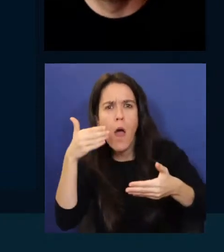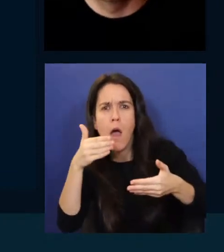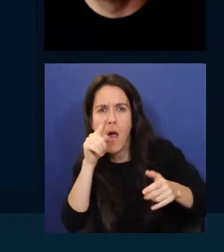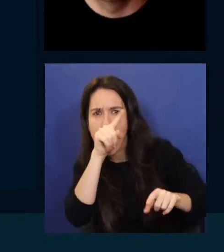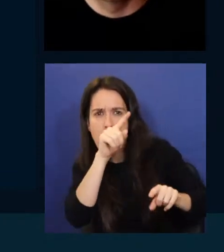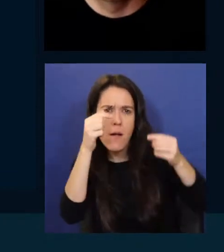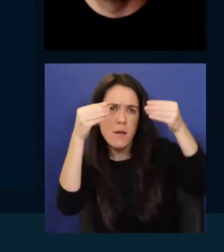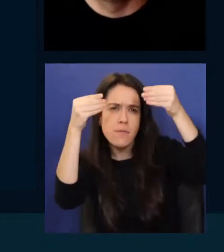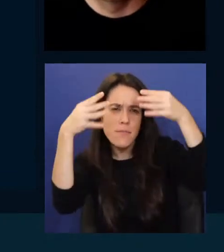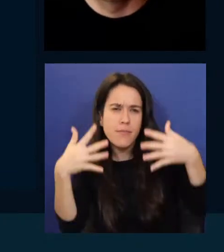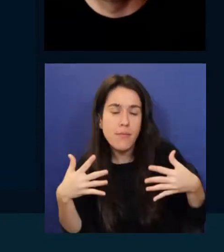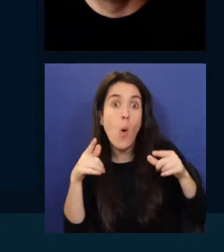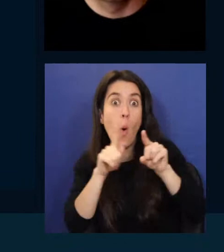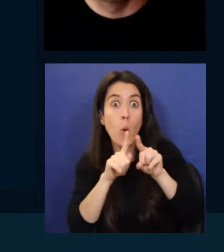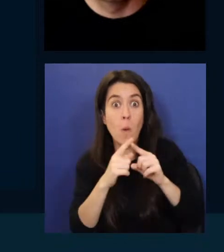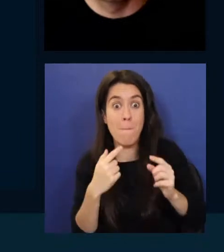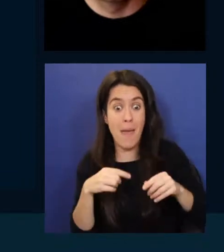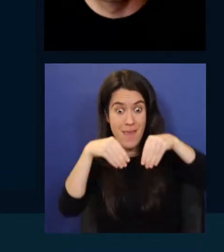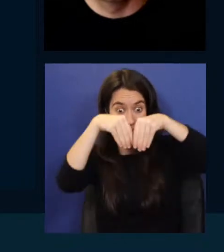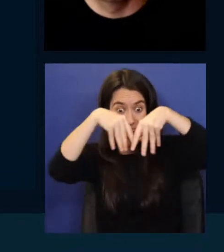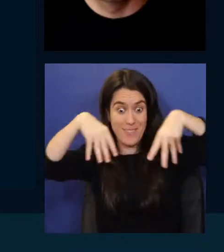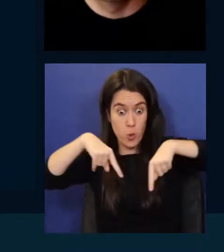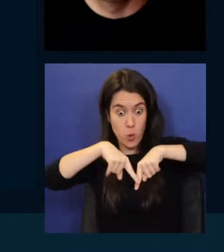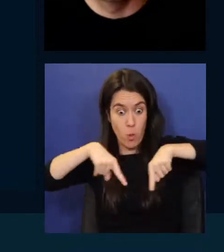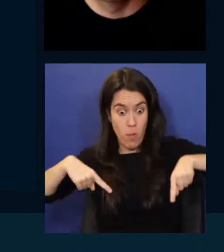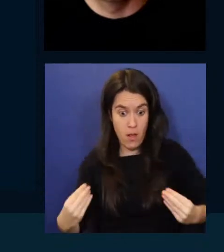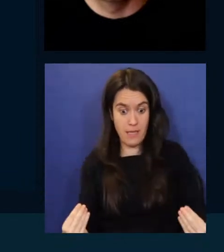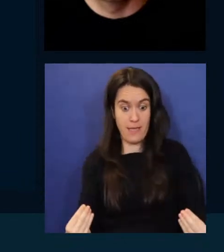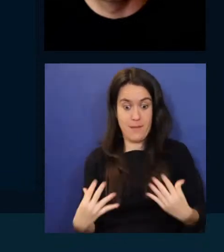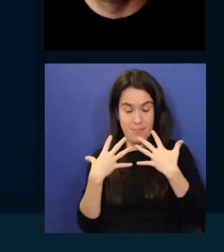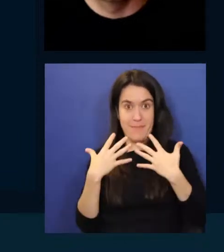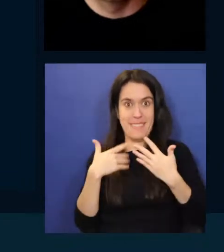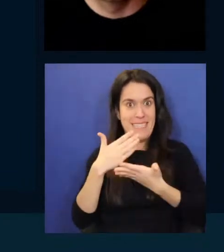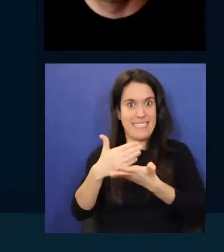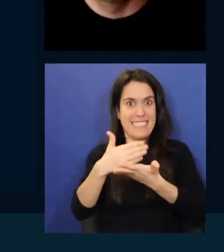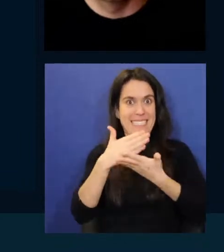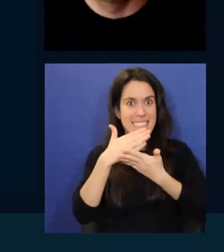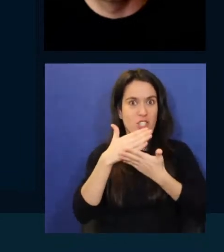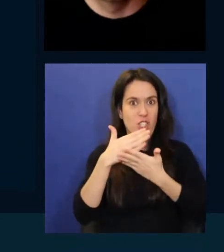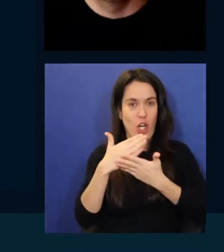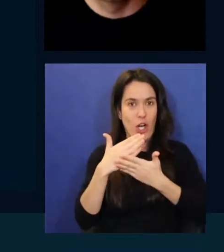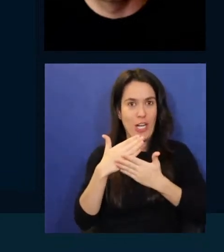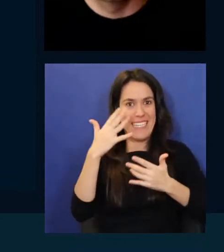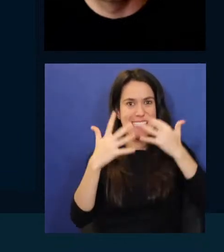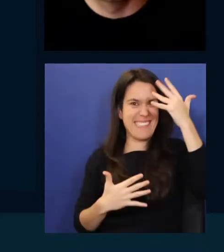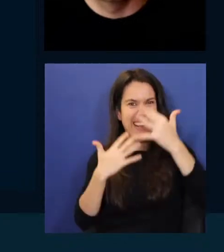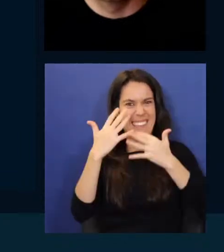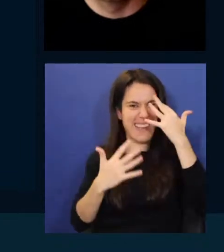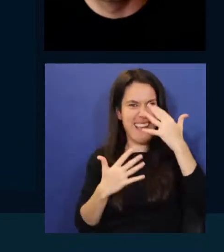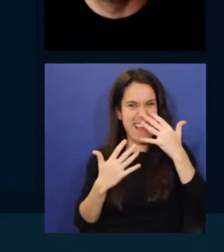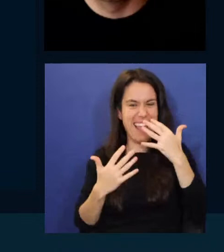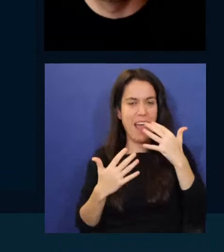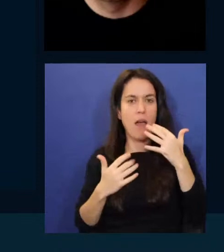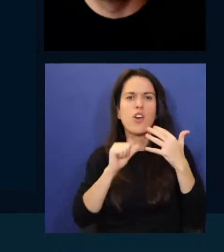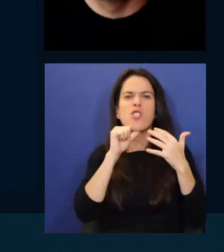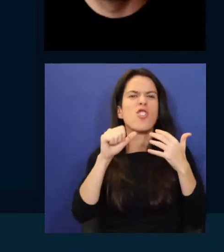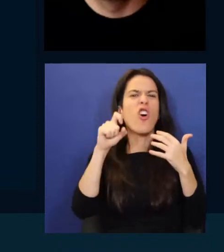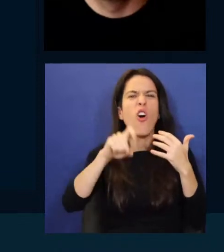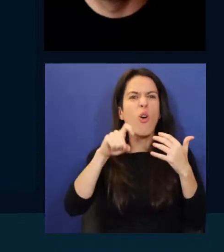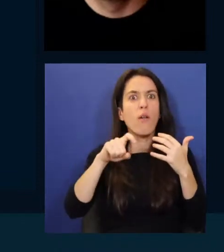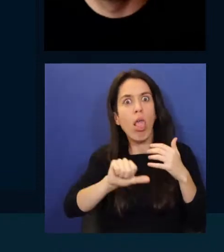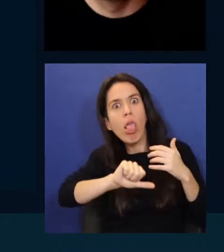receive data from suppliers seamlessly. There is no longer any need to set up and maintain